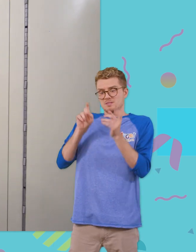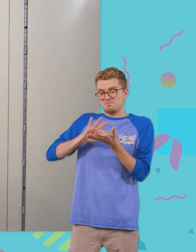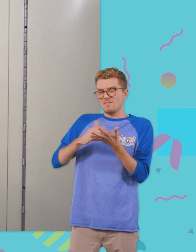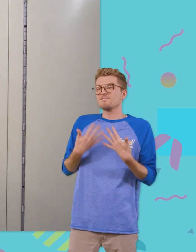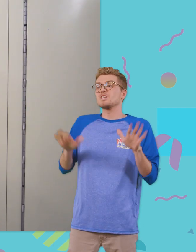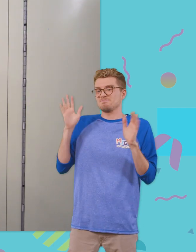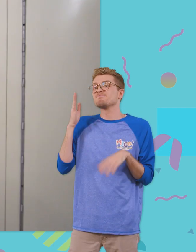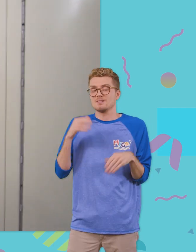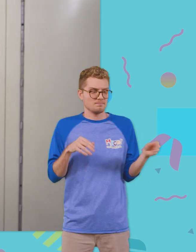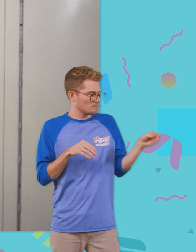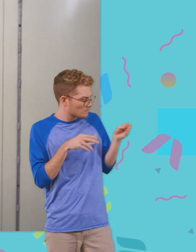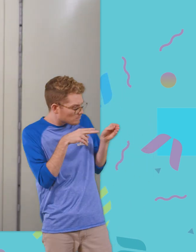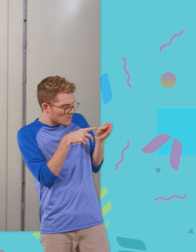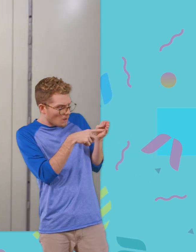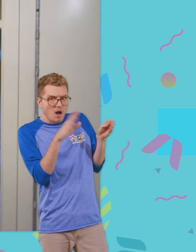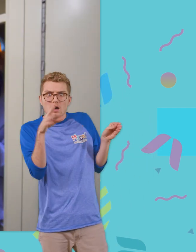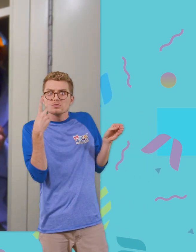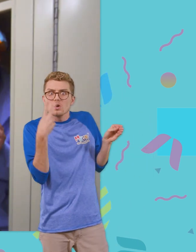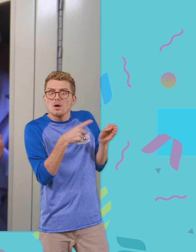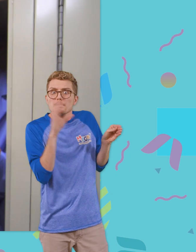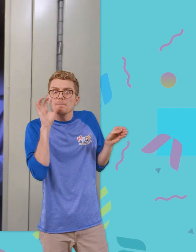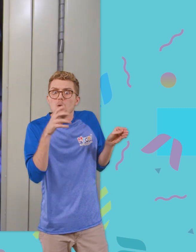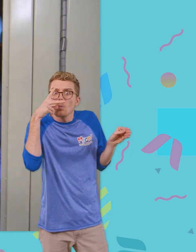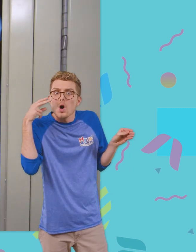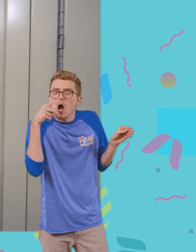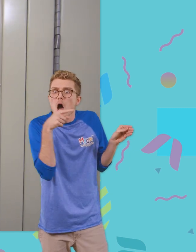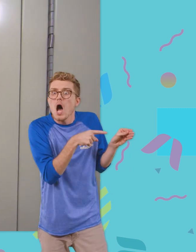those prints. Oh, whoa. Look